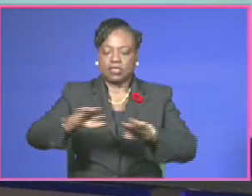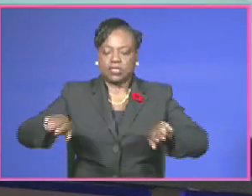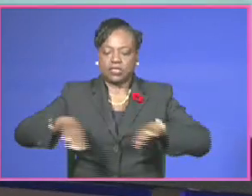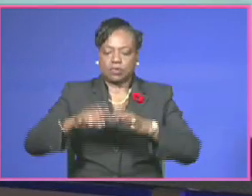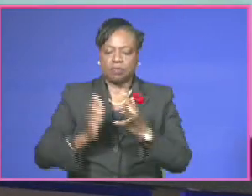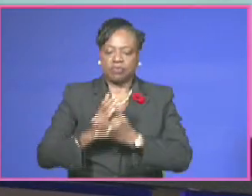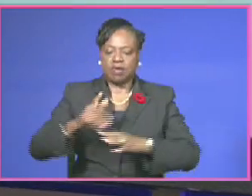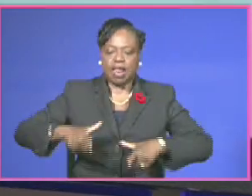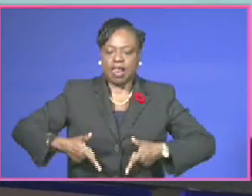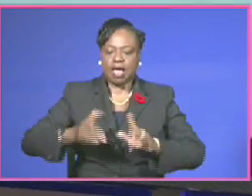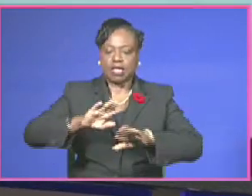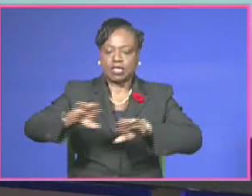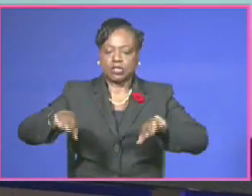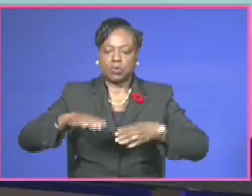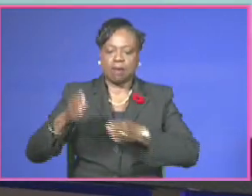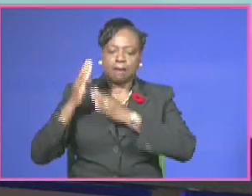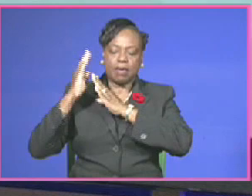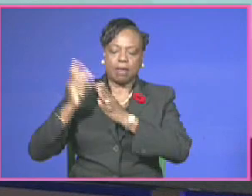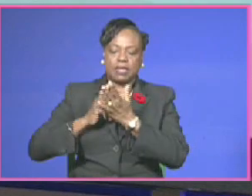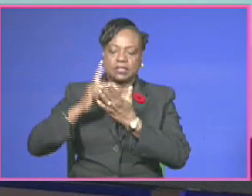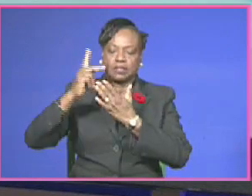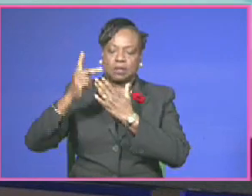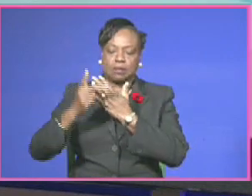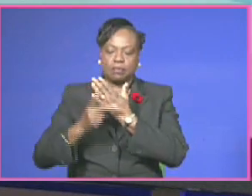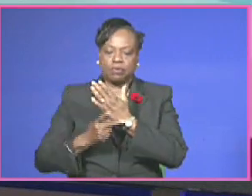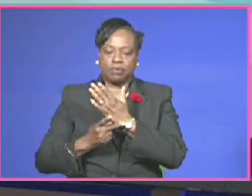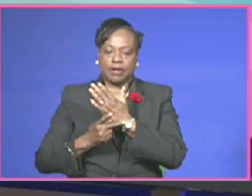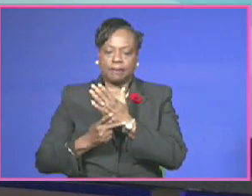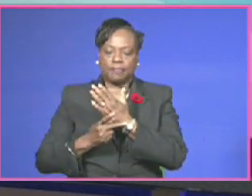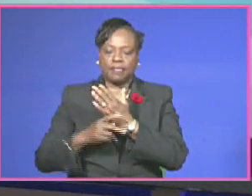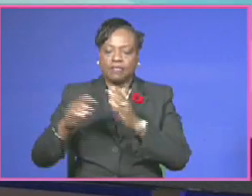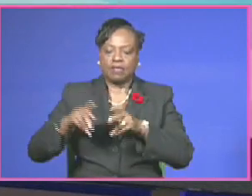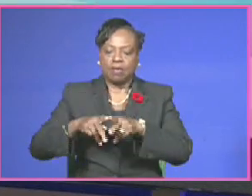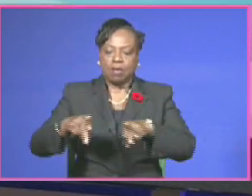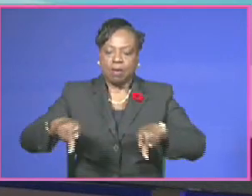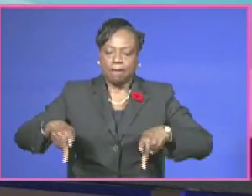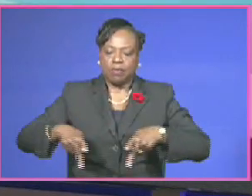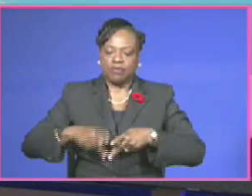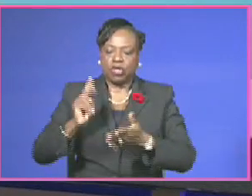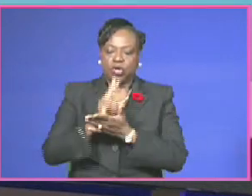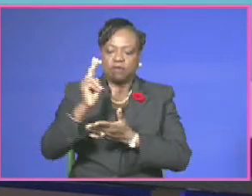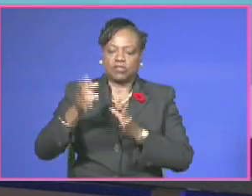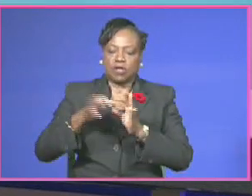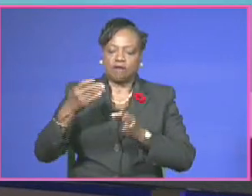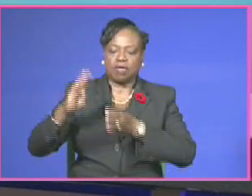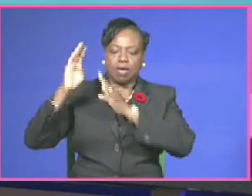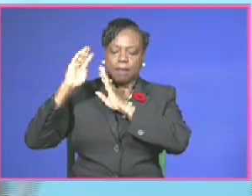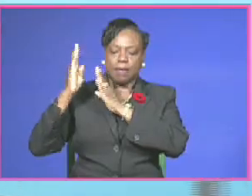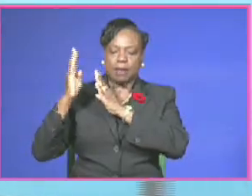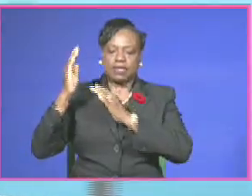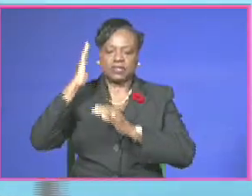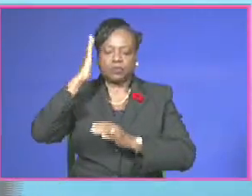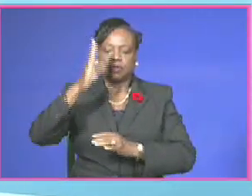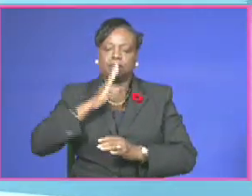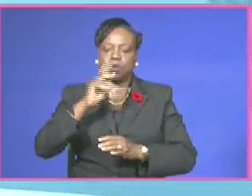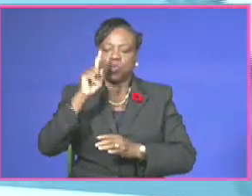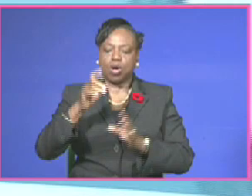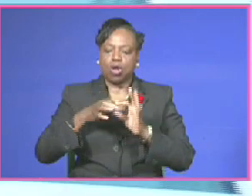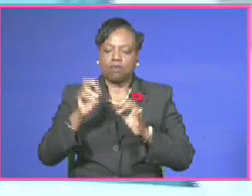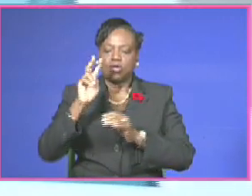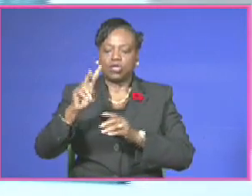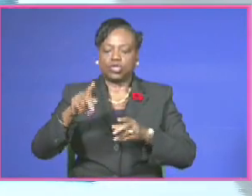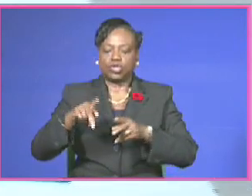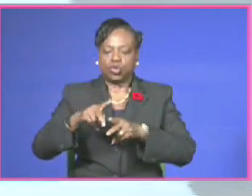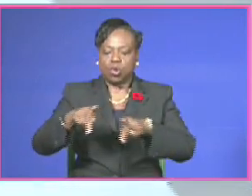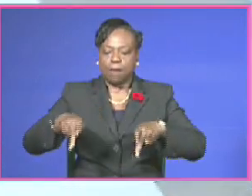Bahamas program. The 25-yard pool at the University of the Bahamas will be one of two pools that will be used by Andy and Nancy Knowles,